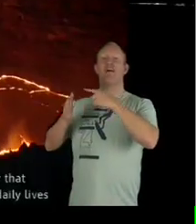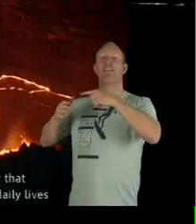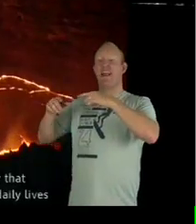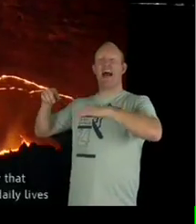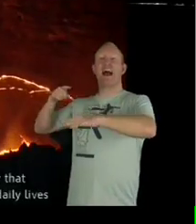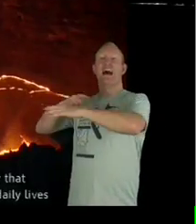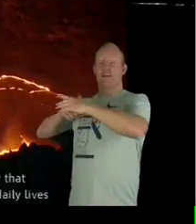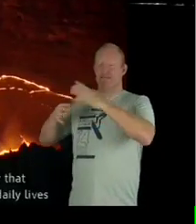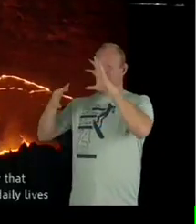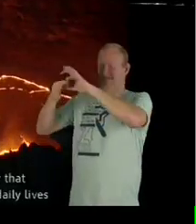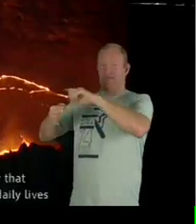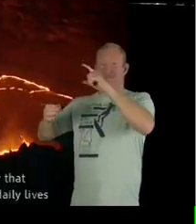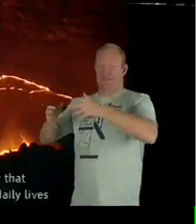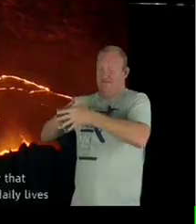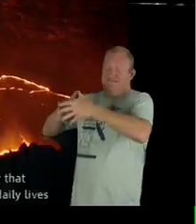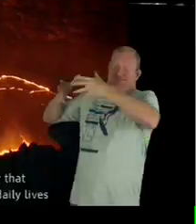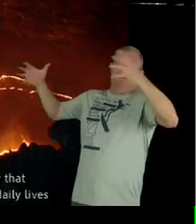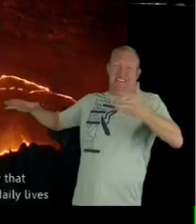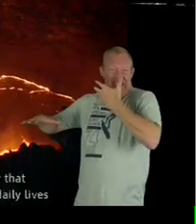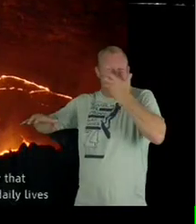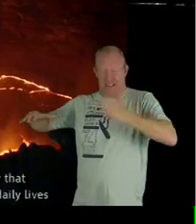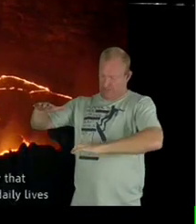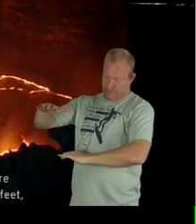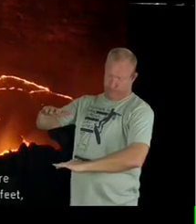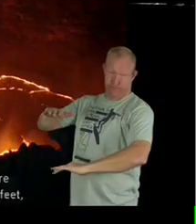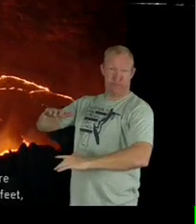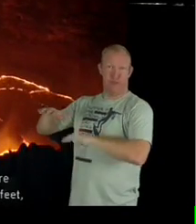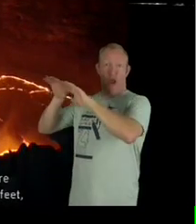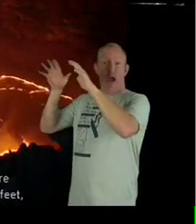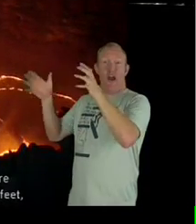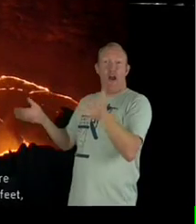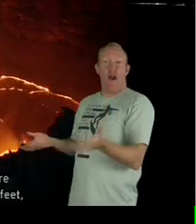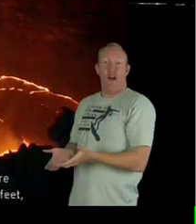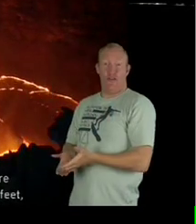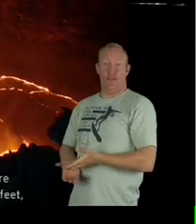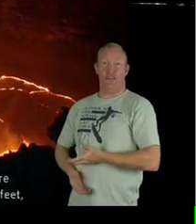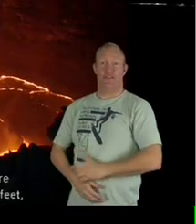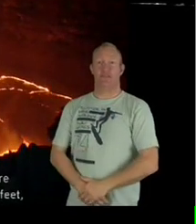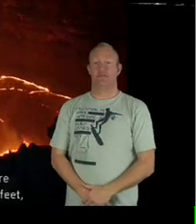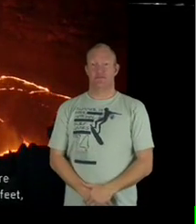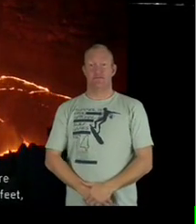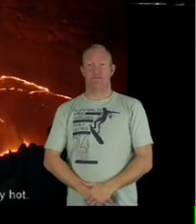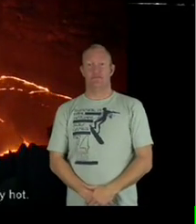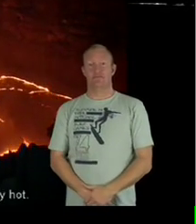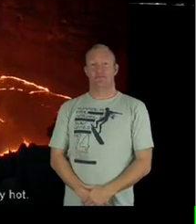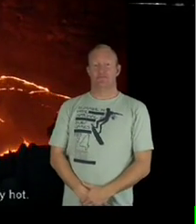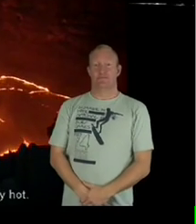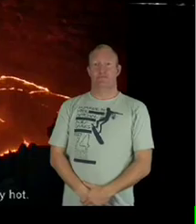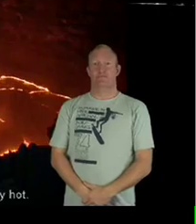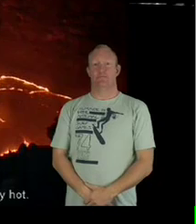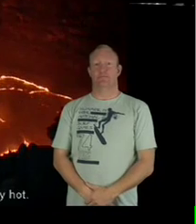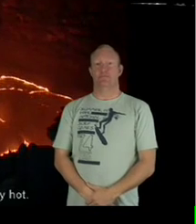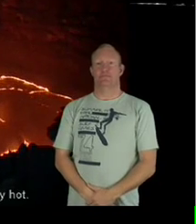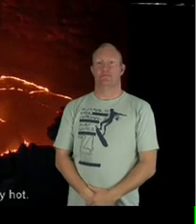I think it's fair to say that most of us go about our daily lives completely unaware that underneath our feet, our planet